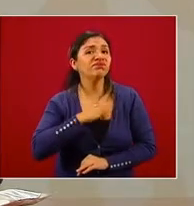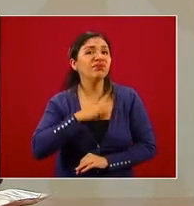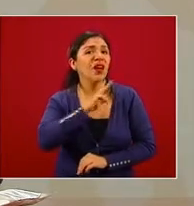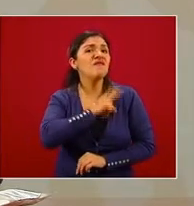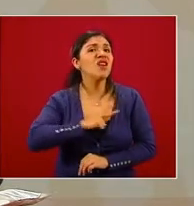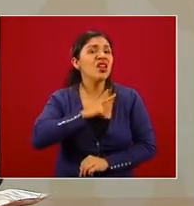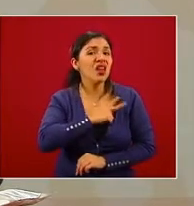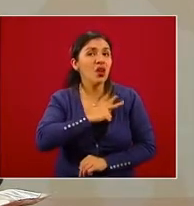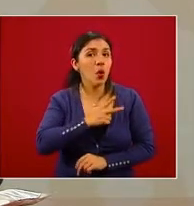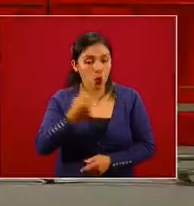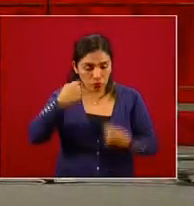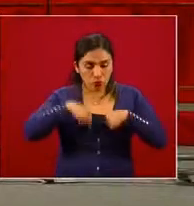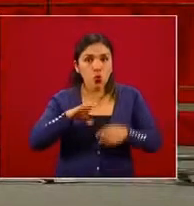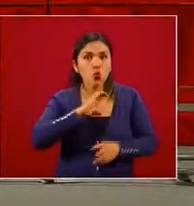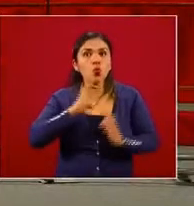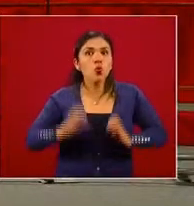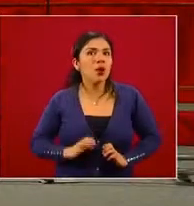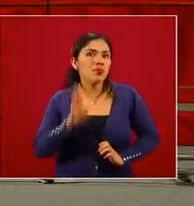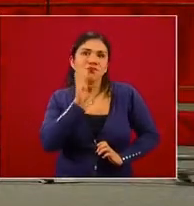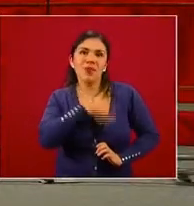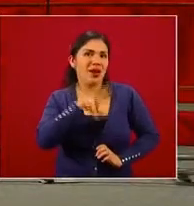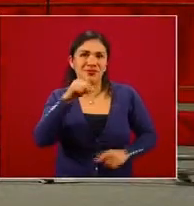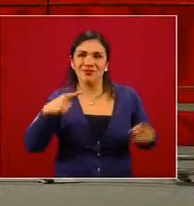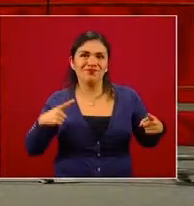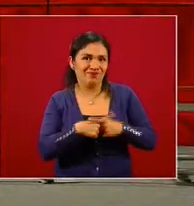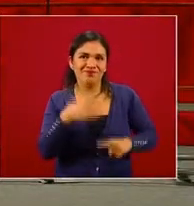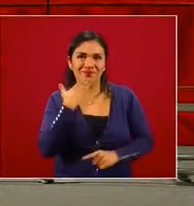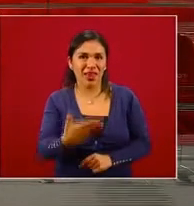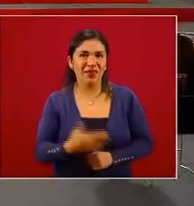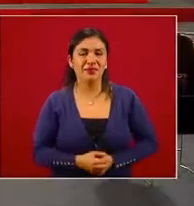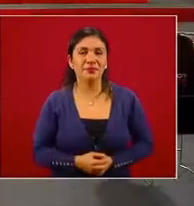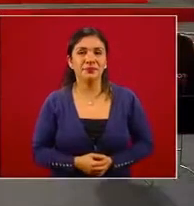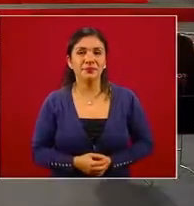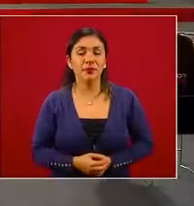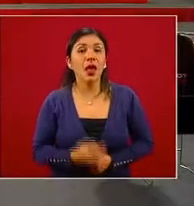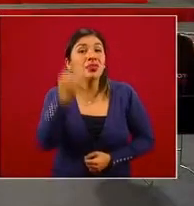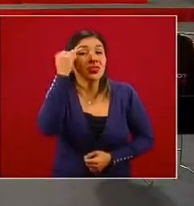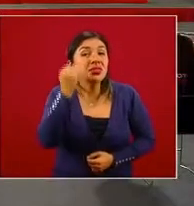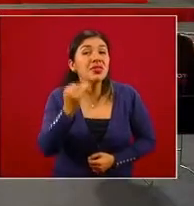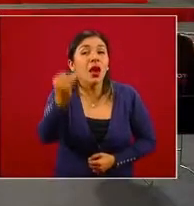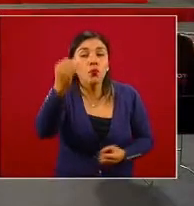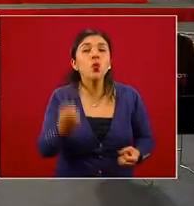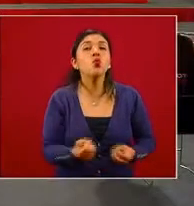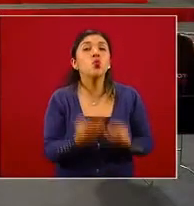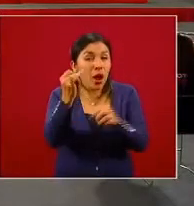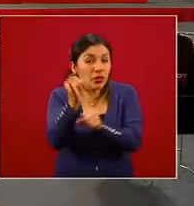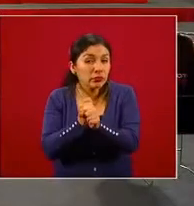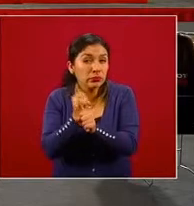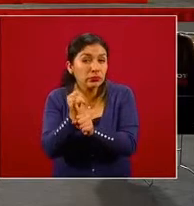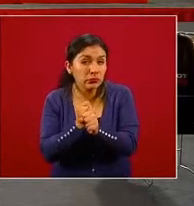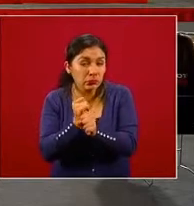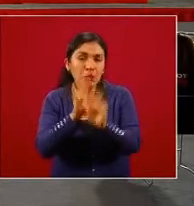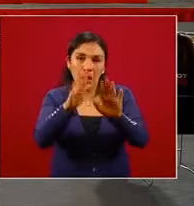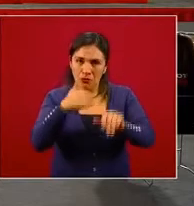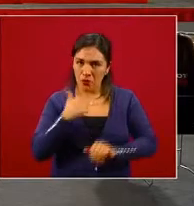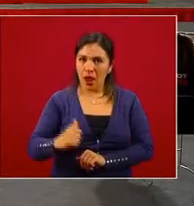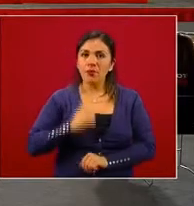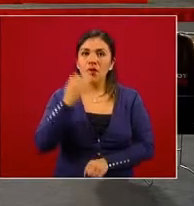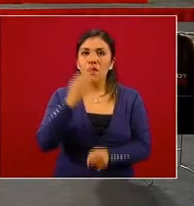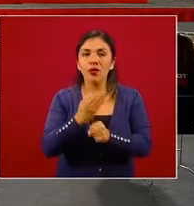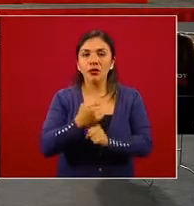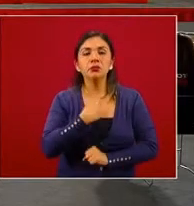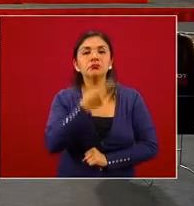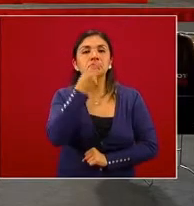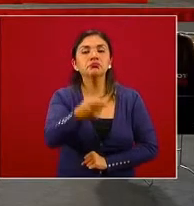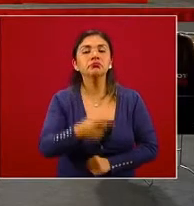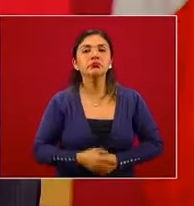These products have high levels of toxicity and they have serious secondary side effects. How long have they been doing research